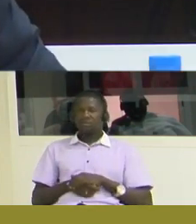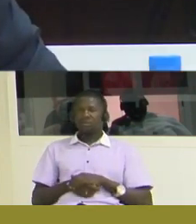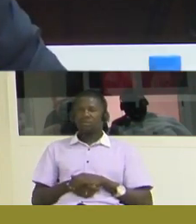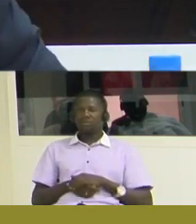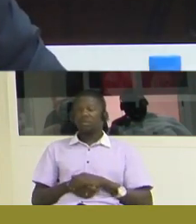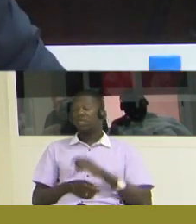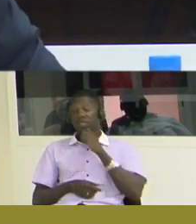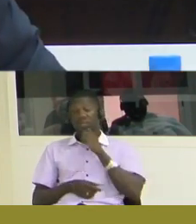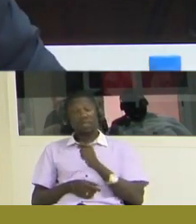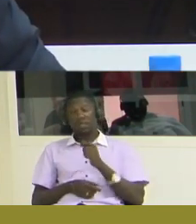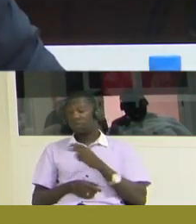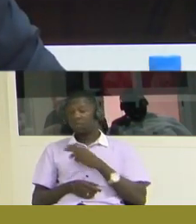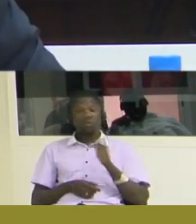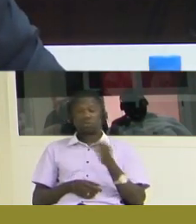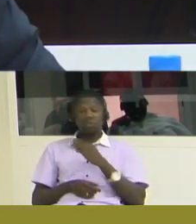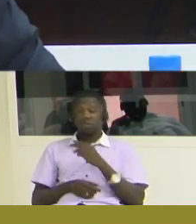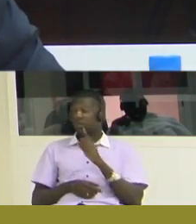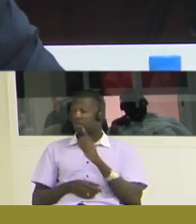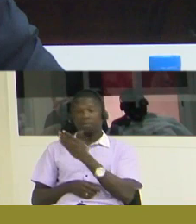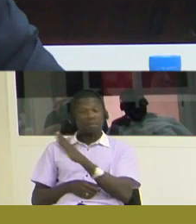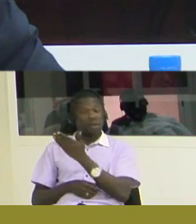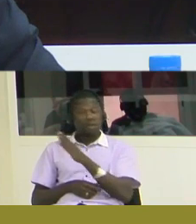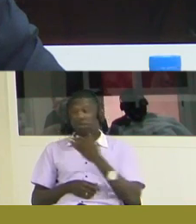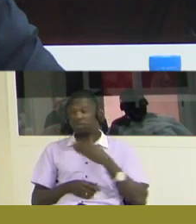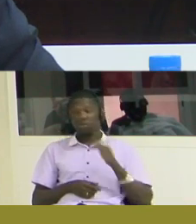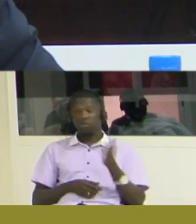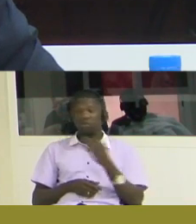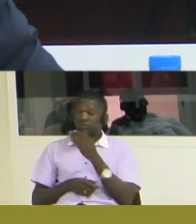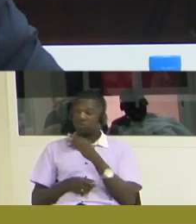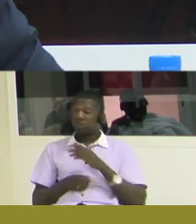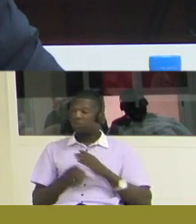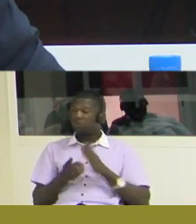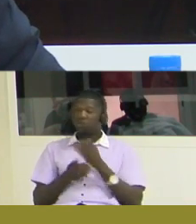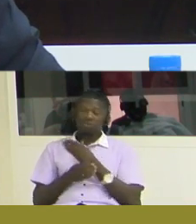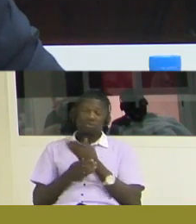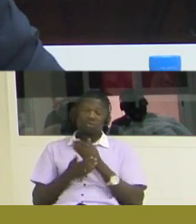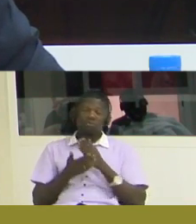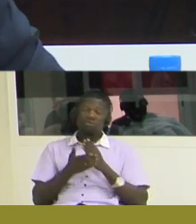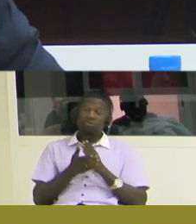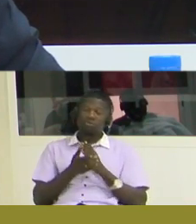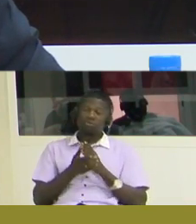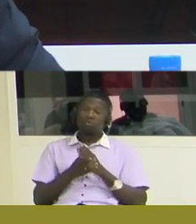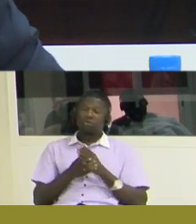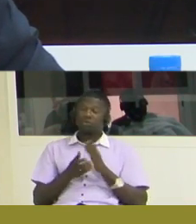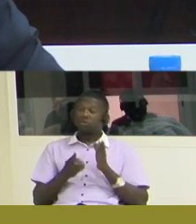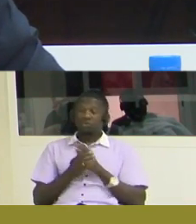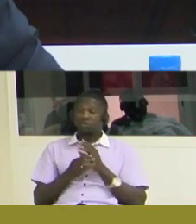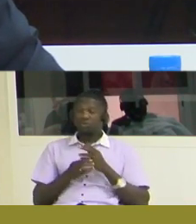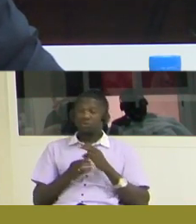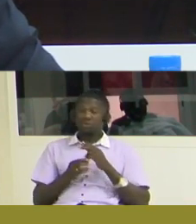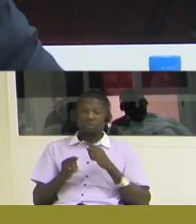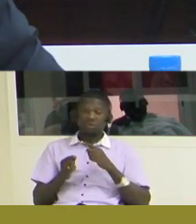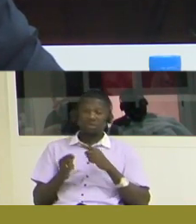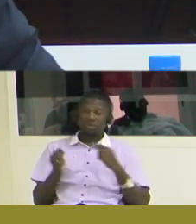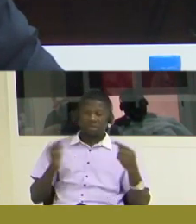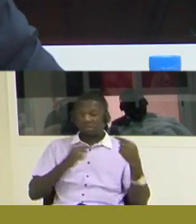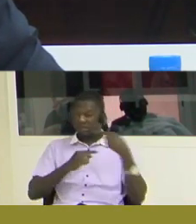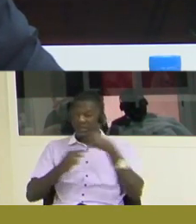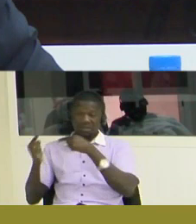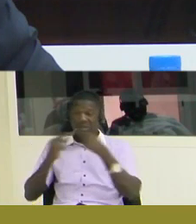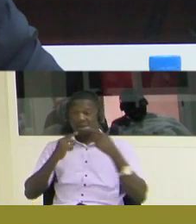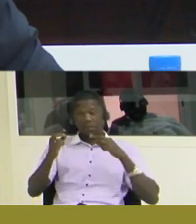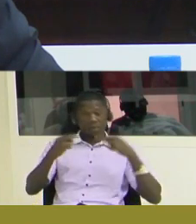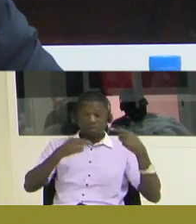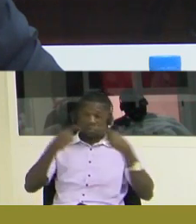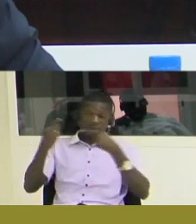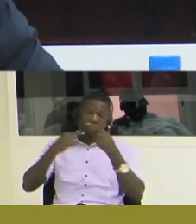anyone that you are not going to to exchange live rounds